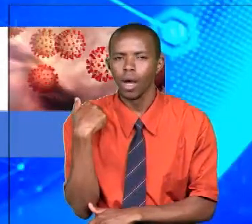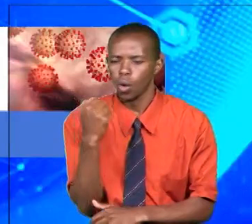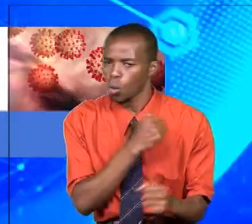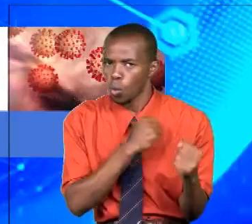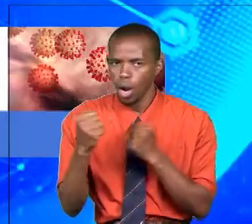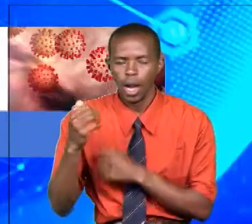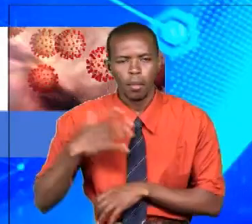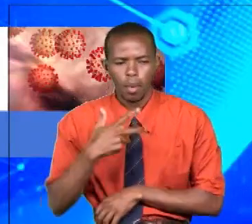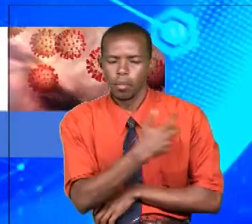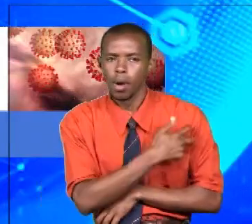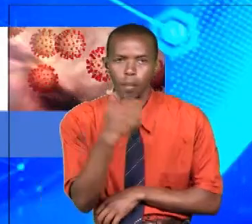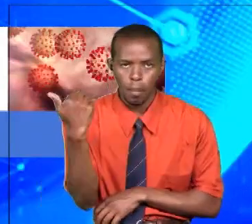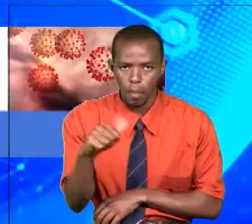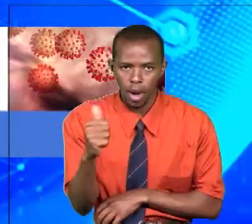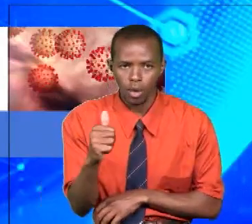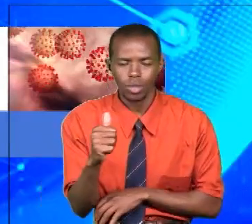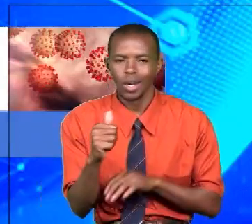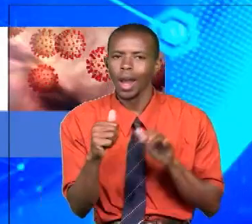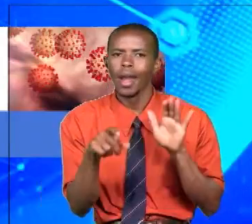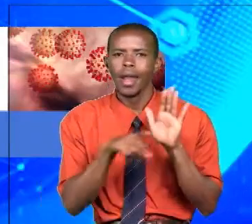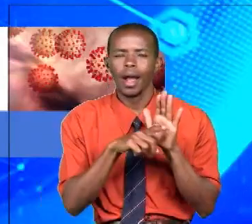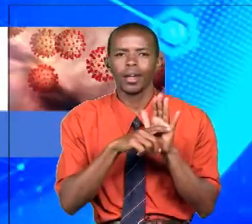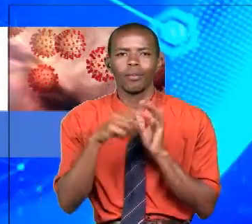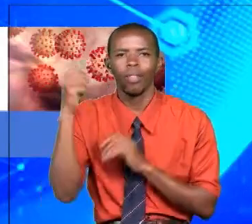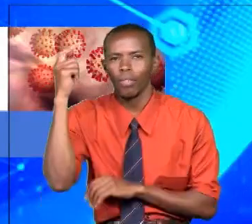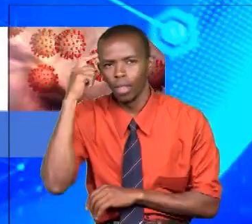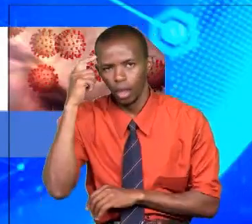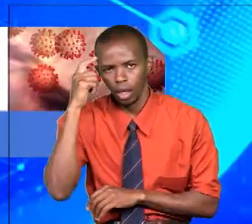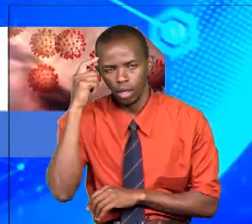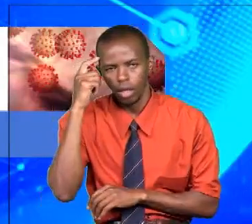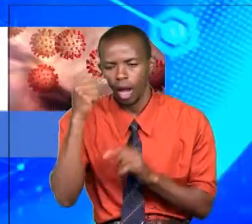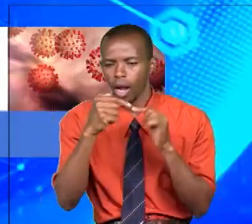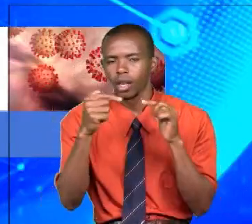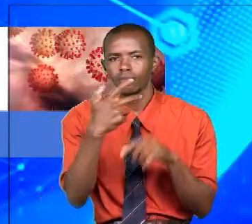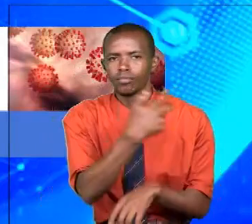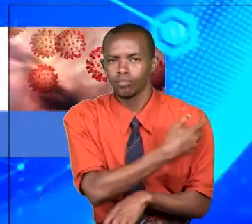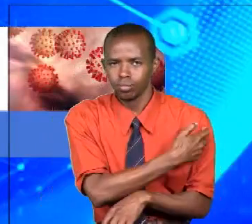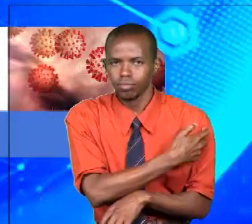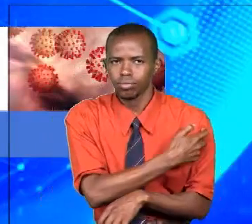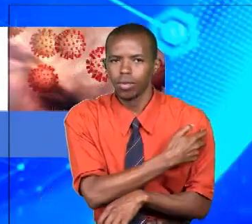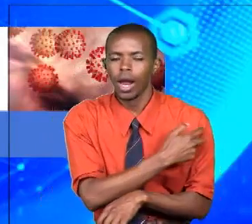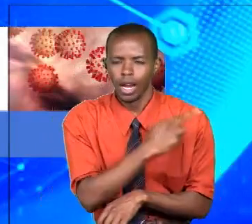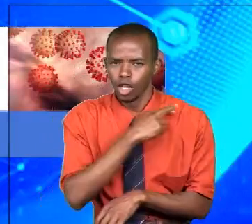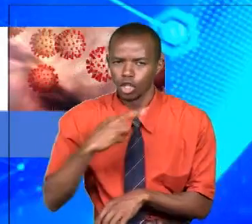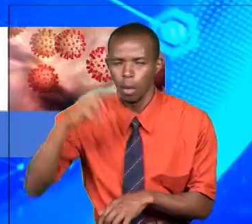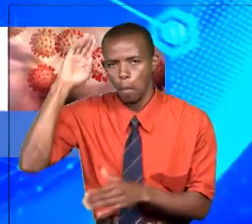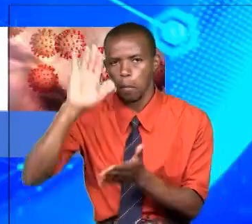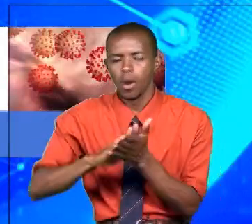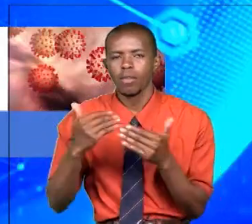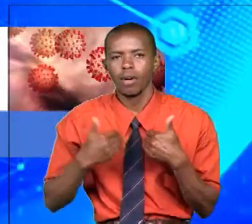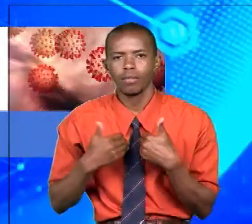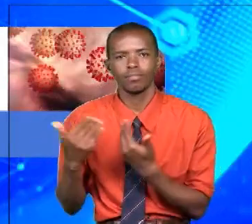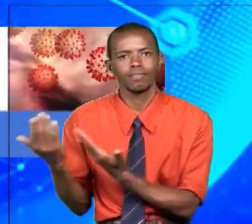yet to be vaccinated is negative mentalities towards vaccination rooted by religious beliefs, as Apollo James